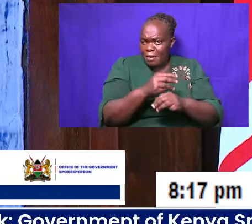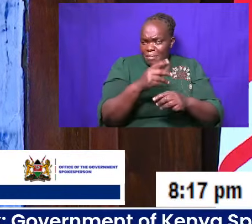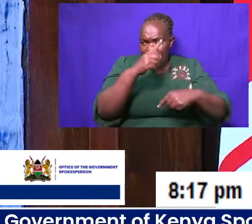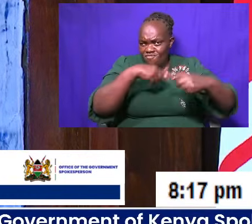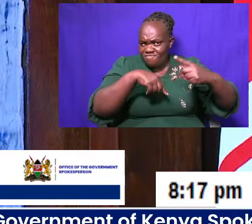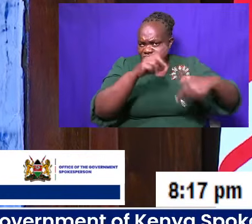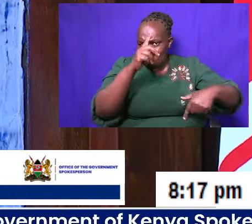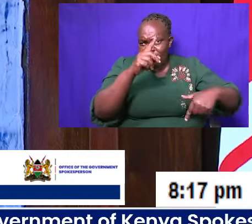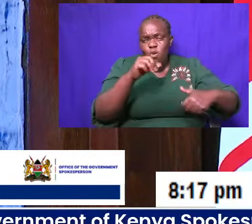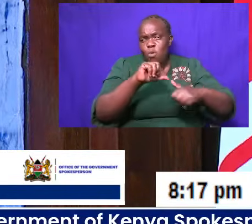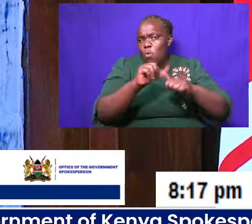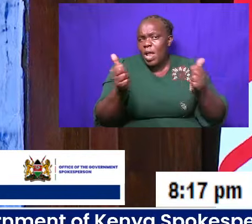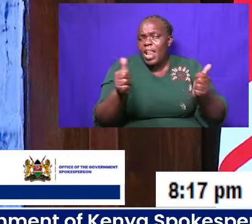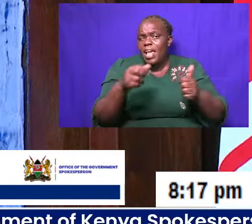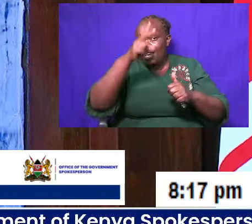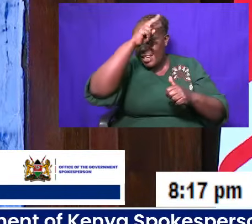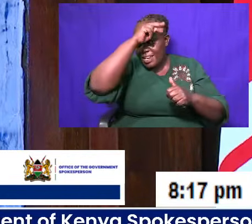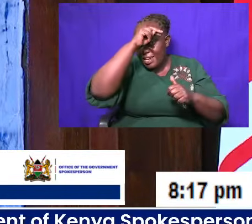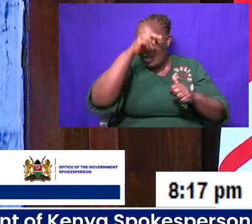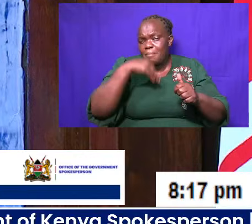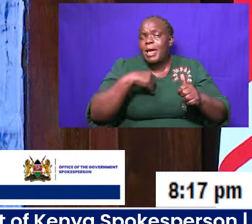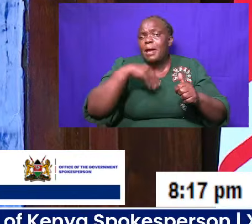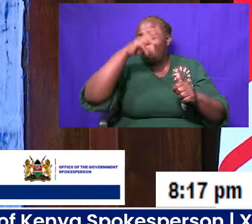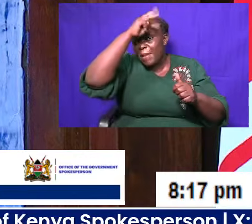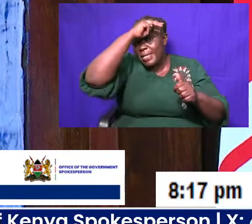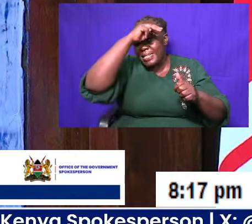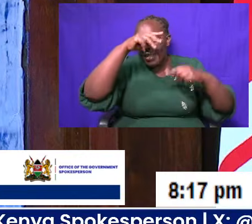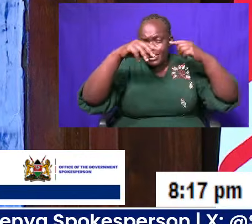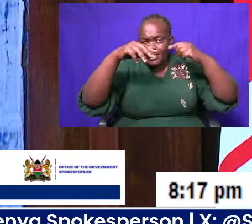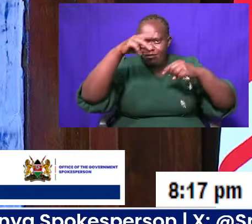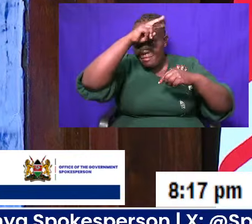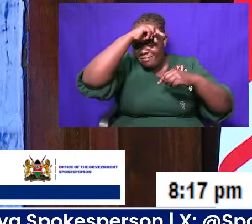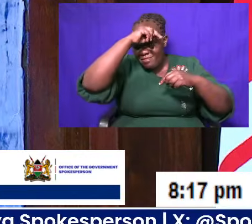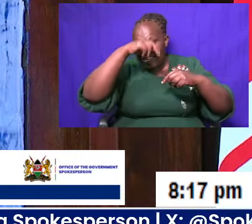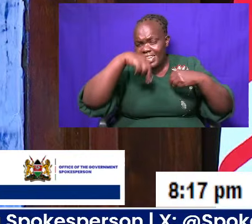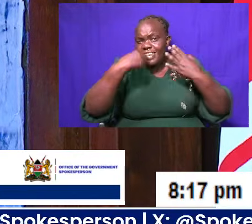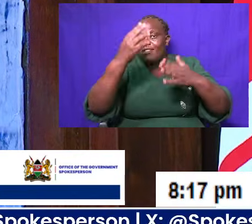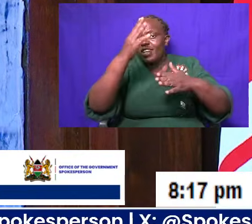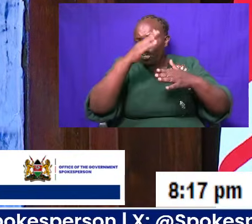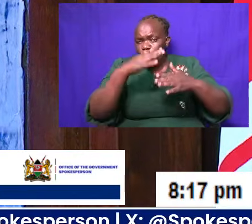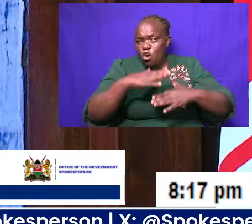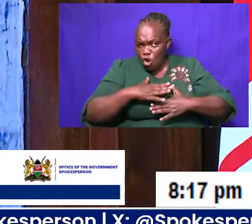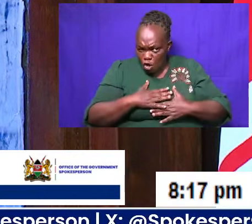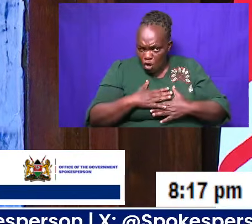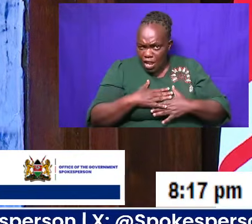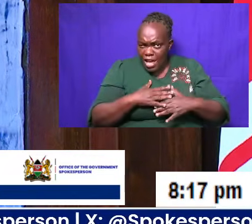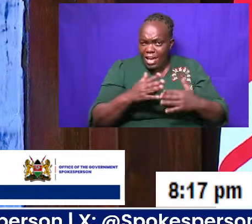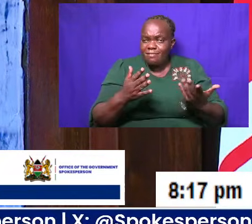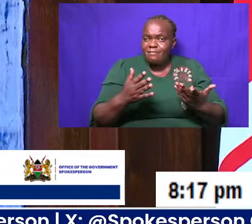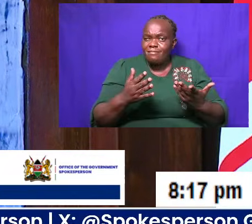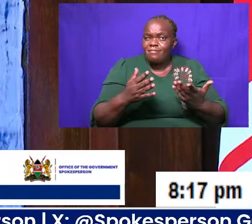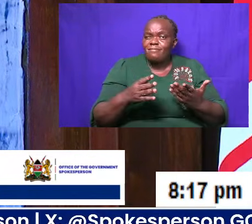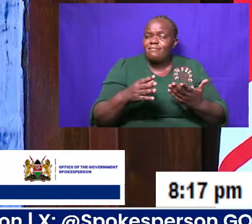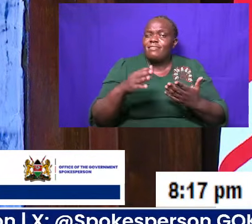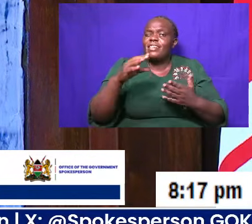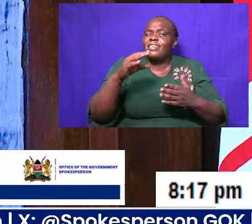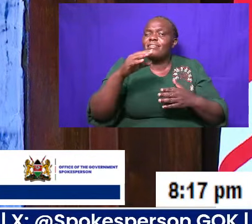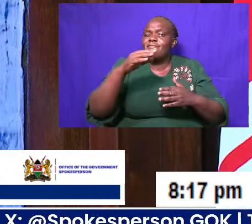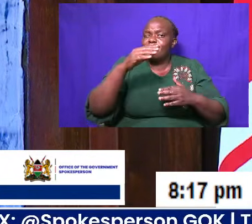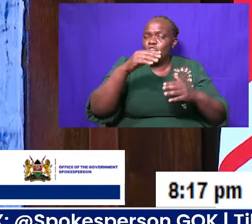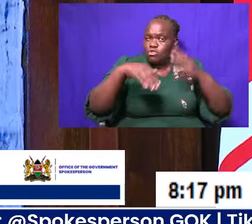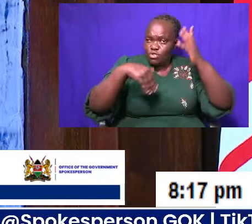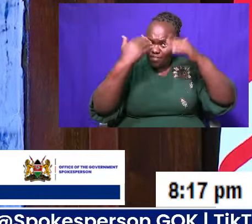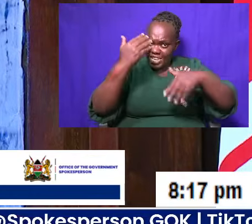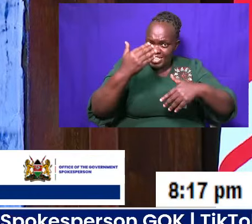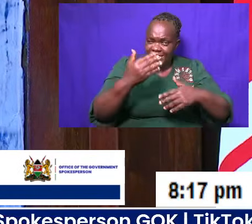Actually, during my graduation for my master's, I was given an honor by the chancellor then, because of finishing my